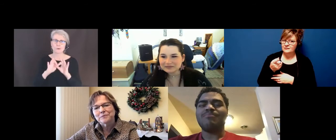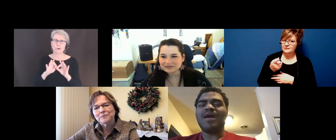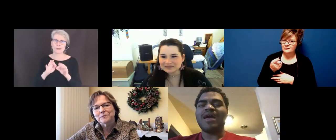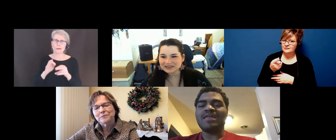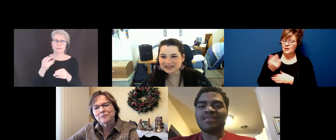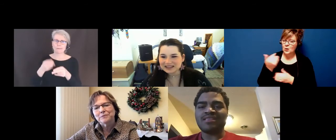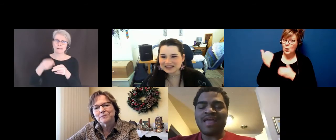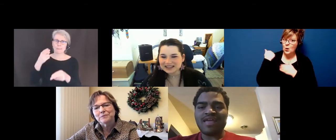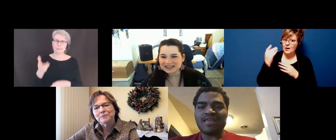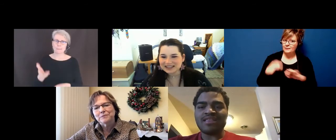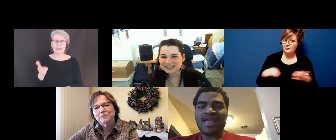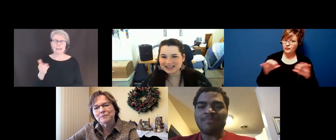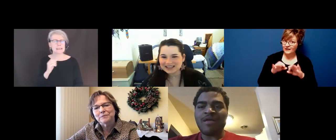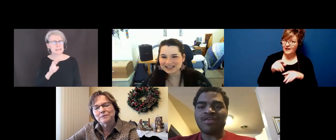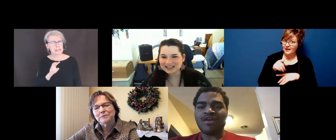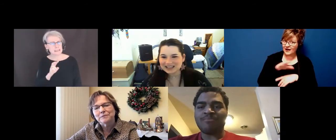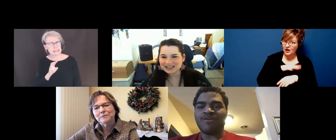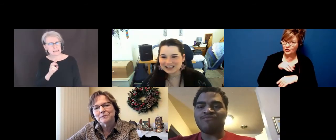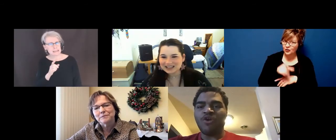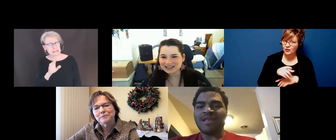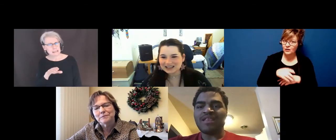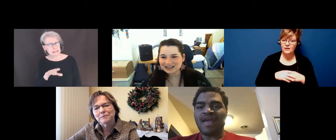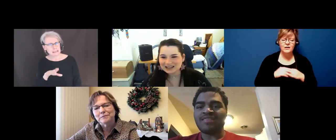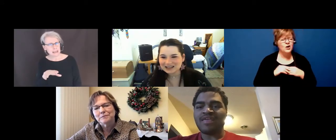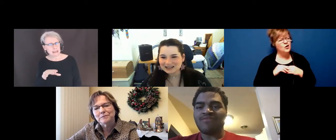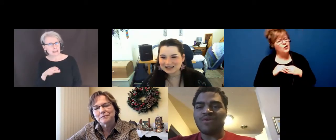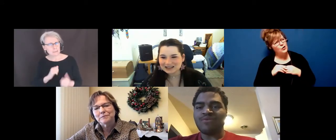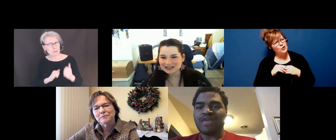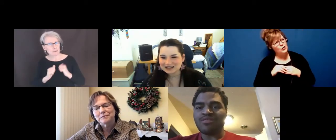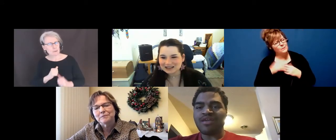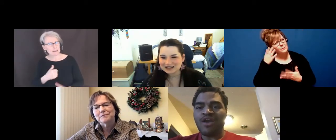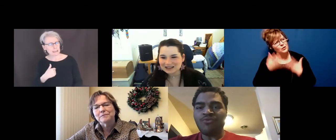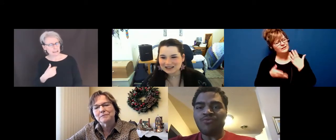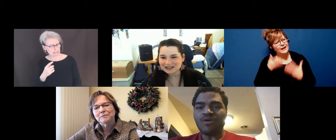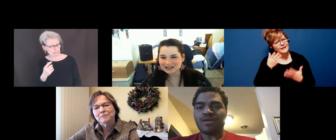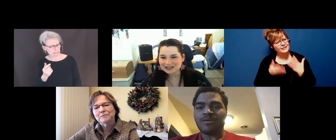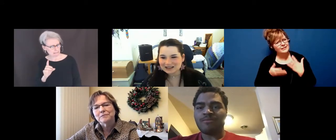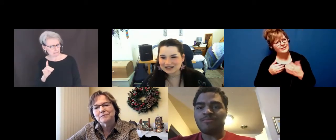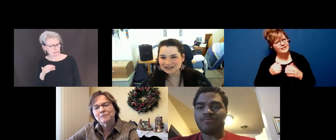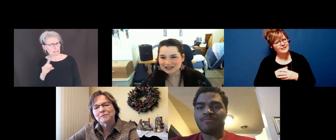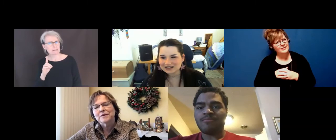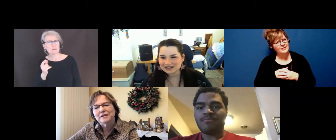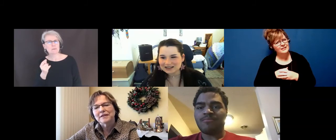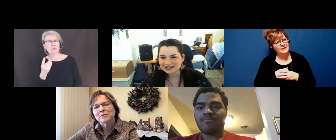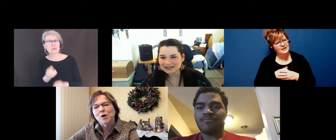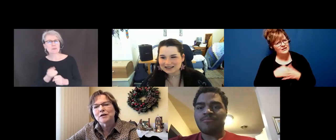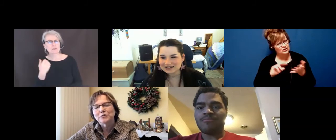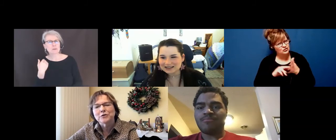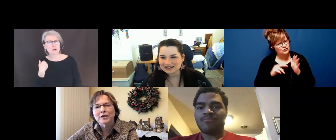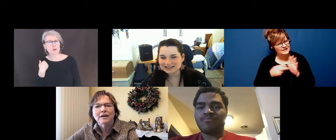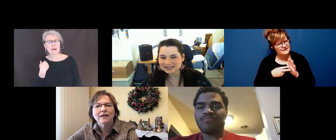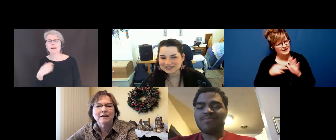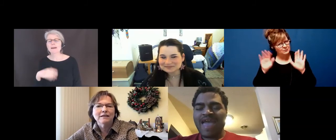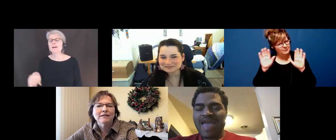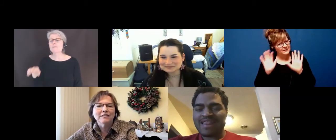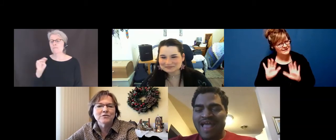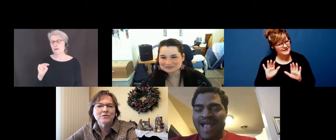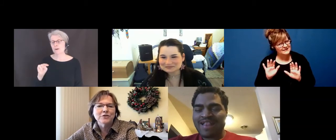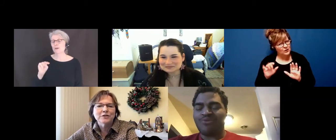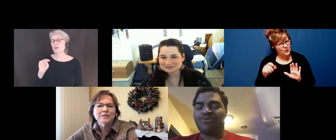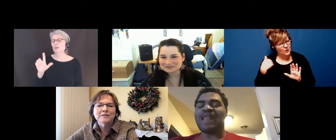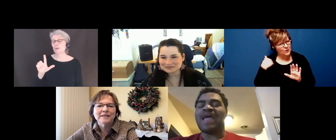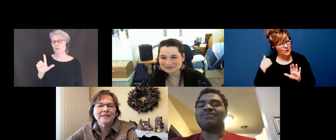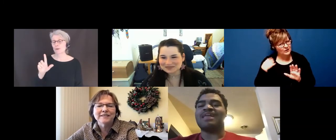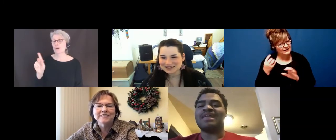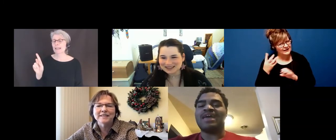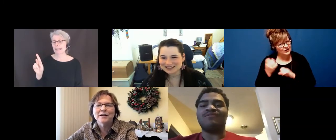It might. Is that about the performance I did a few years ago? I think the Martin Luther King Yeah, did that's